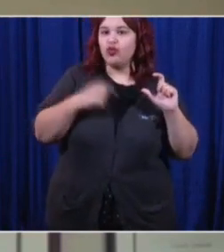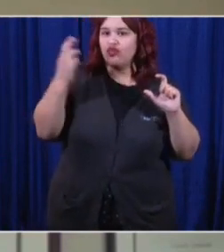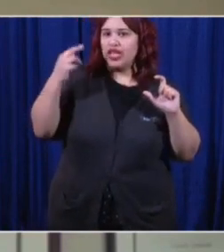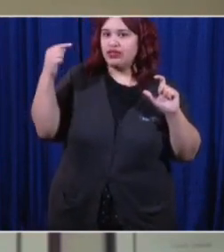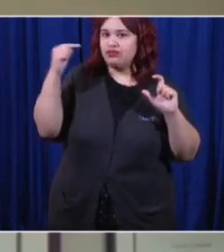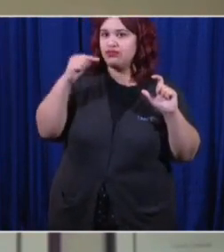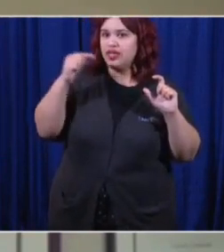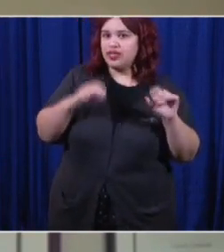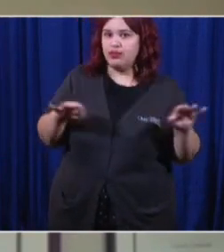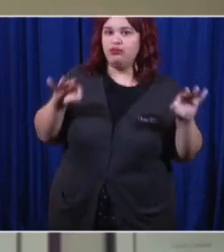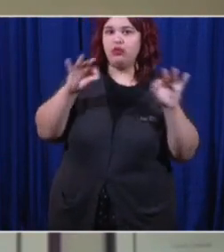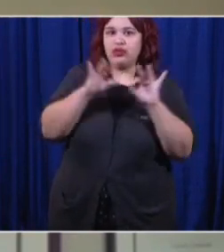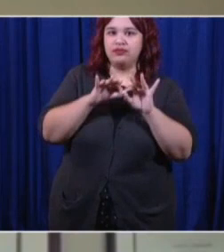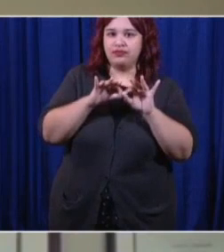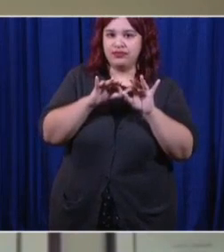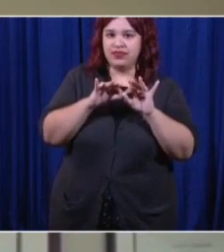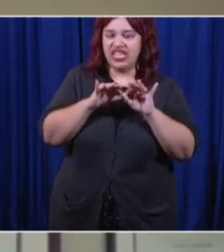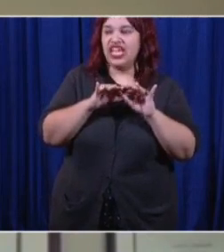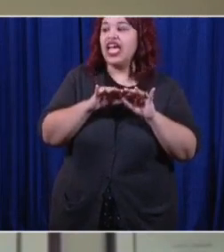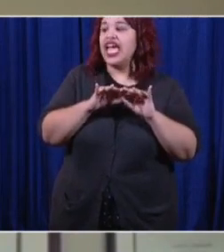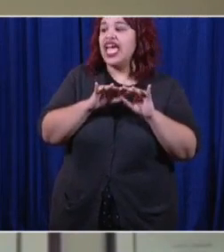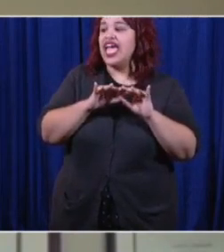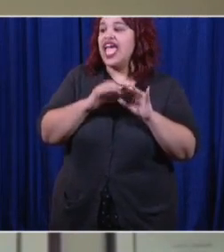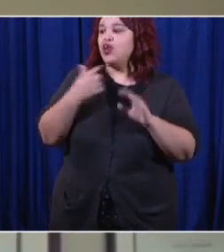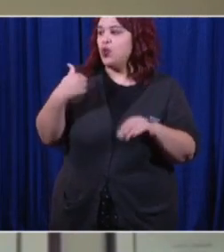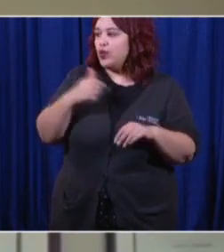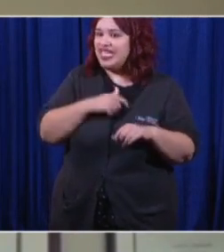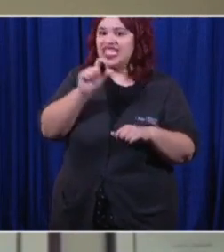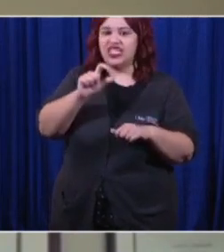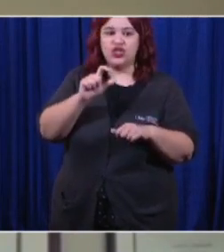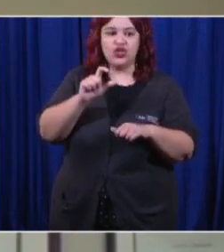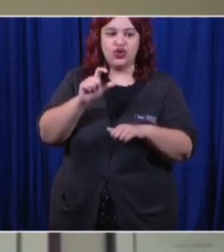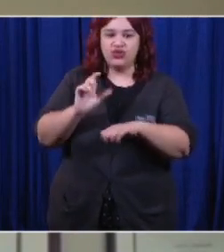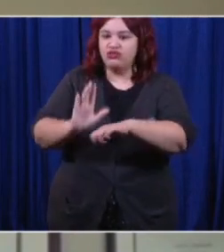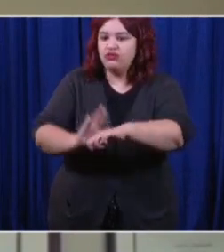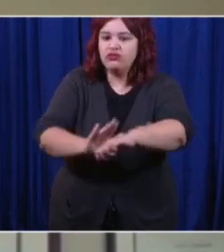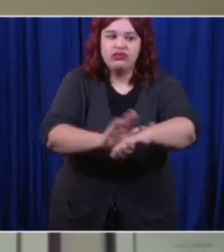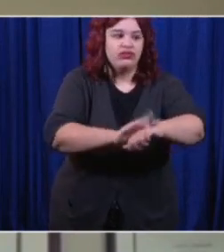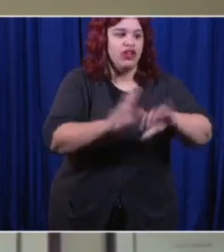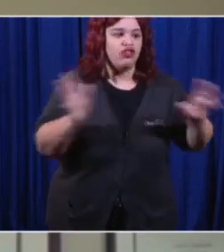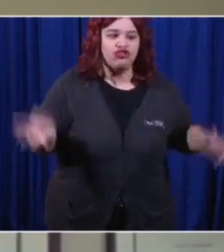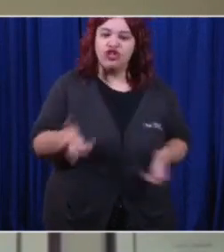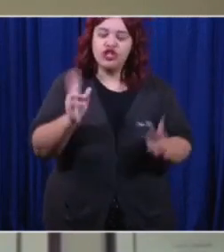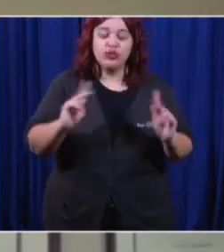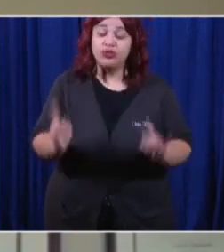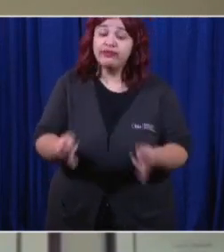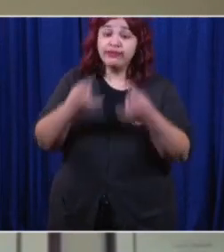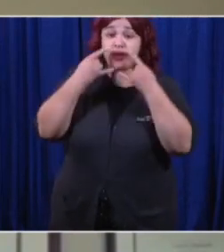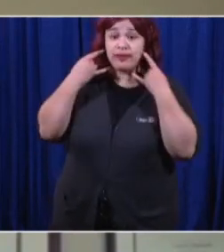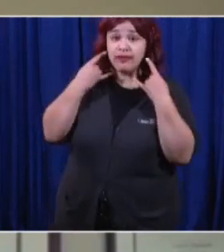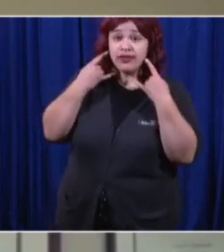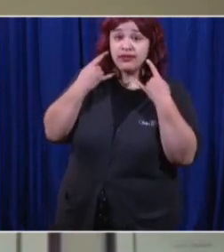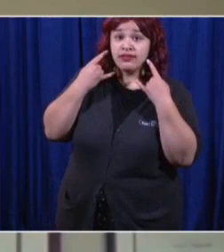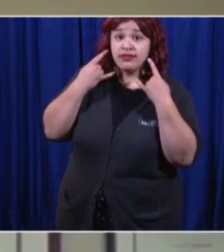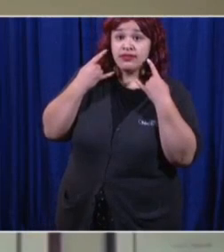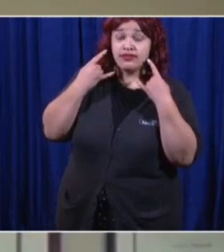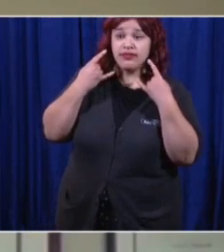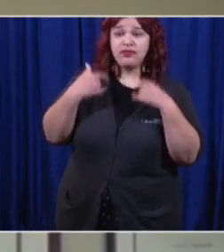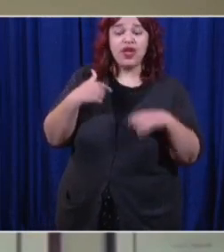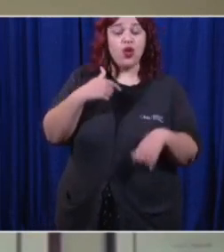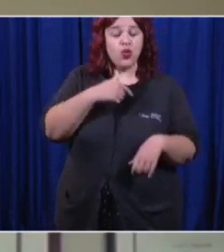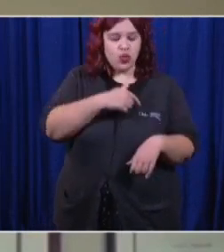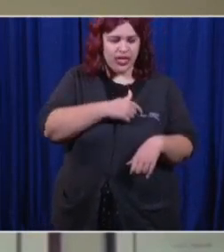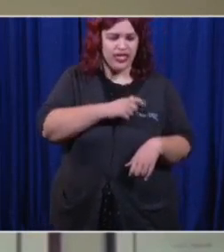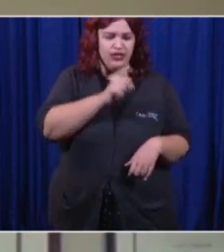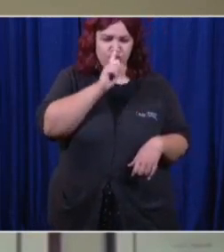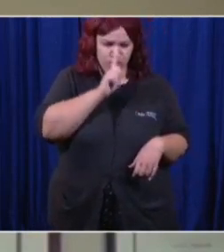for here is help getting the message out. We really believe that most Ohioans